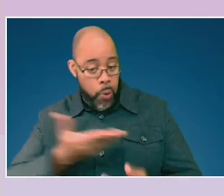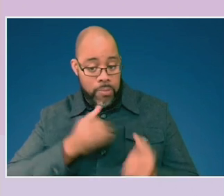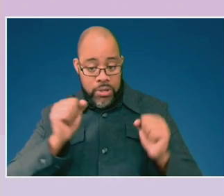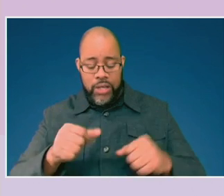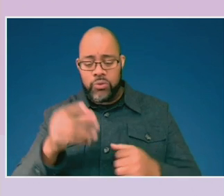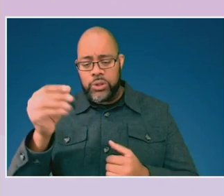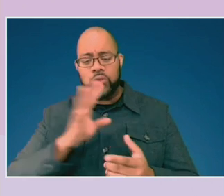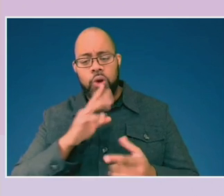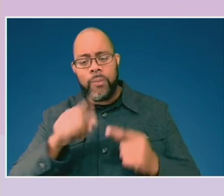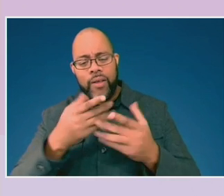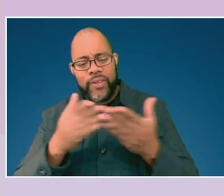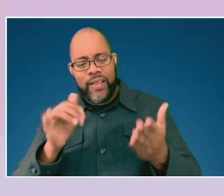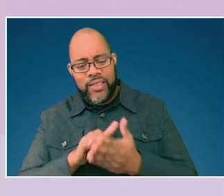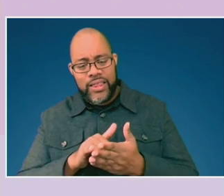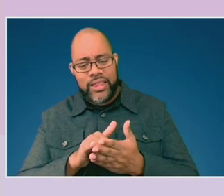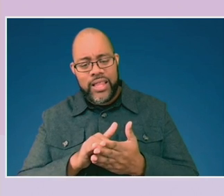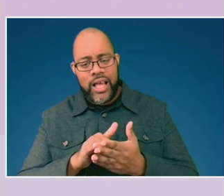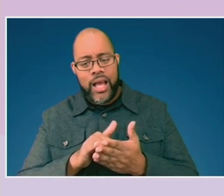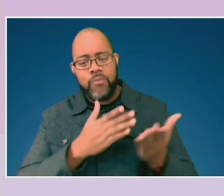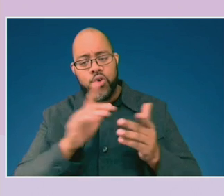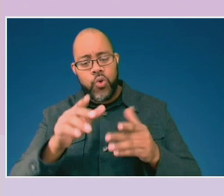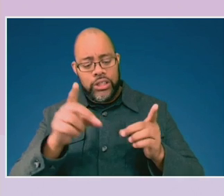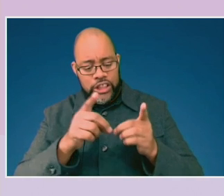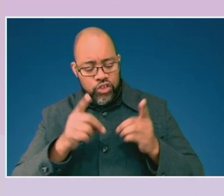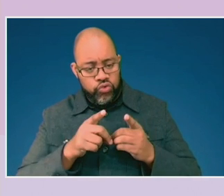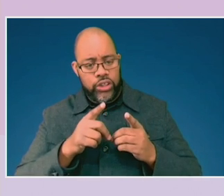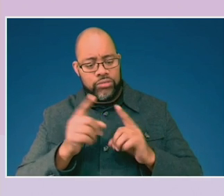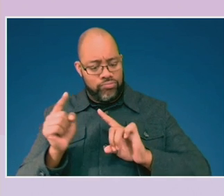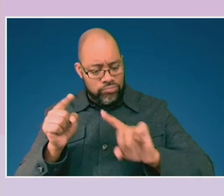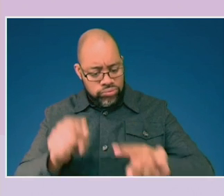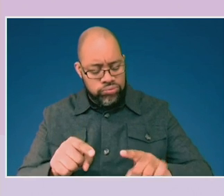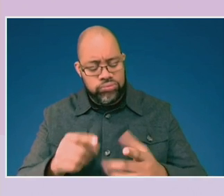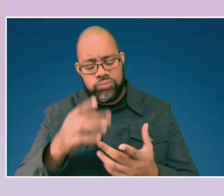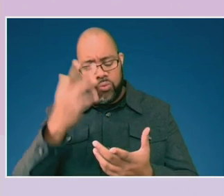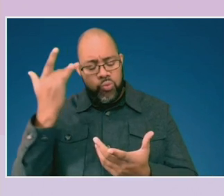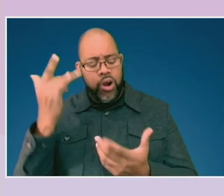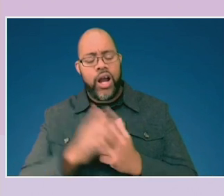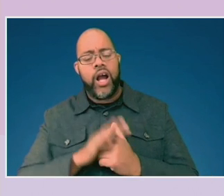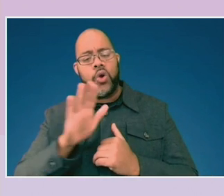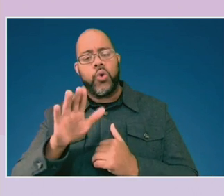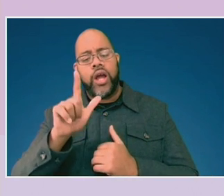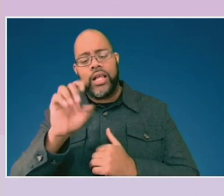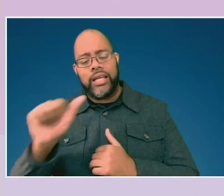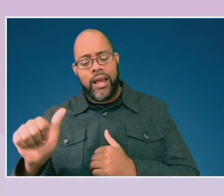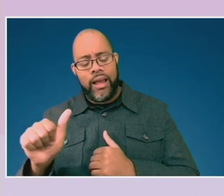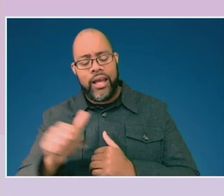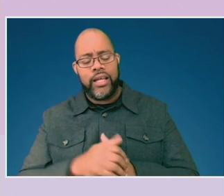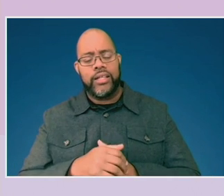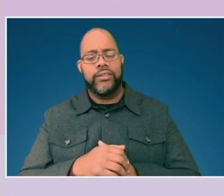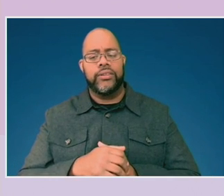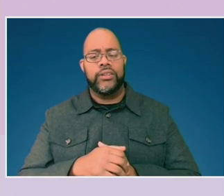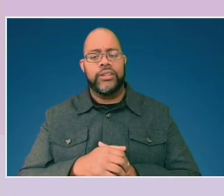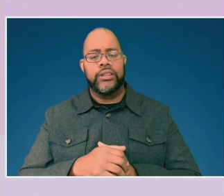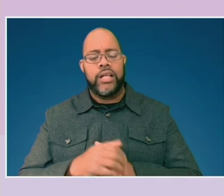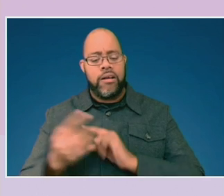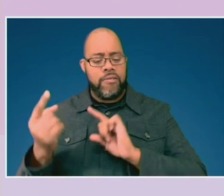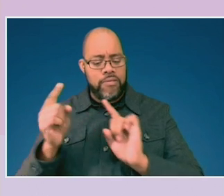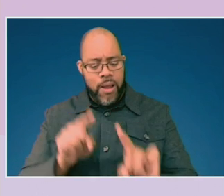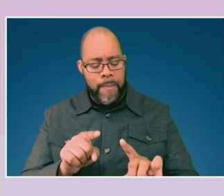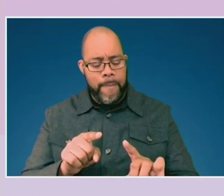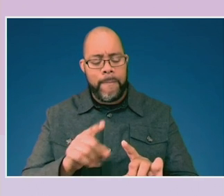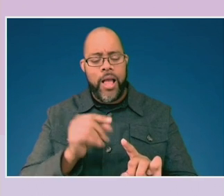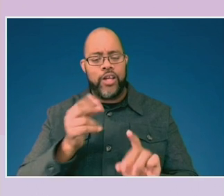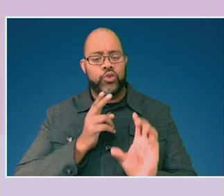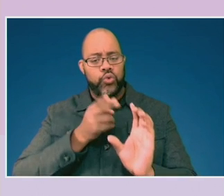about the things that have brought your district to the table? Why has your LEA come to the table and